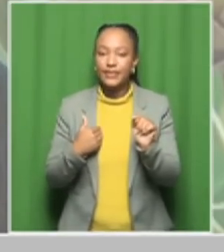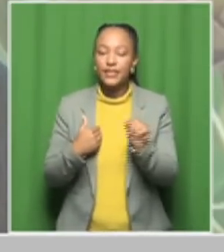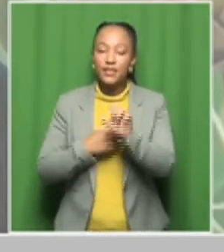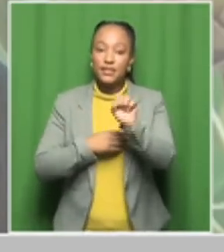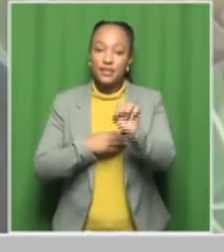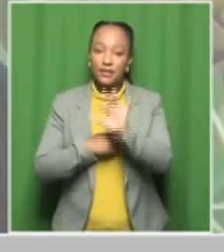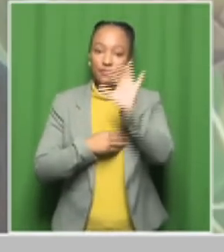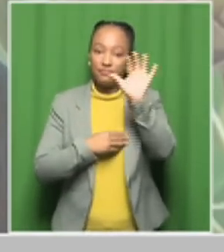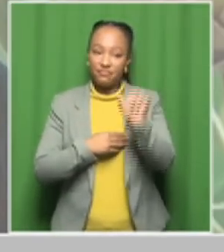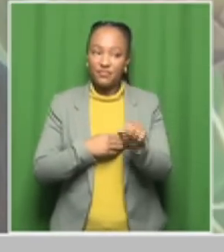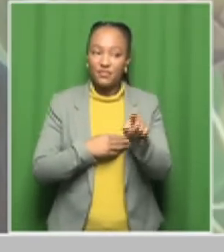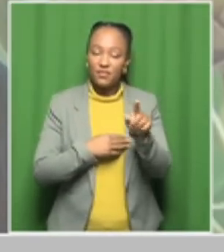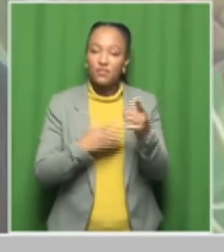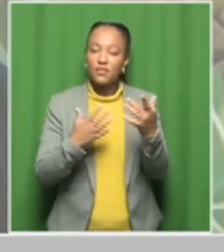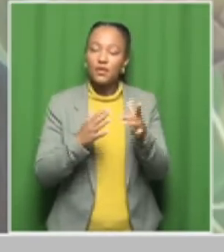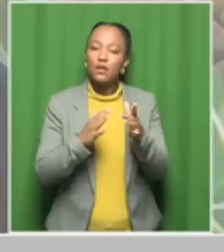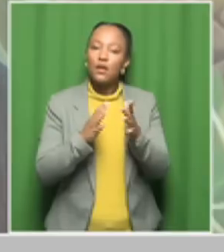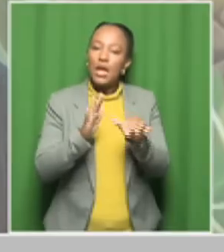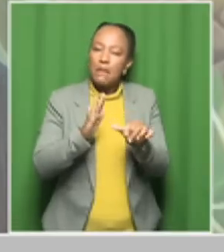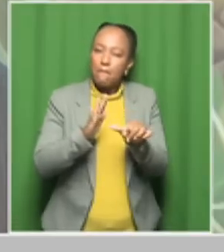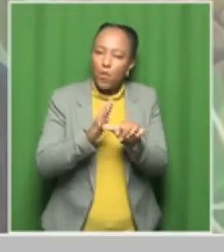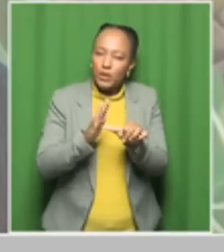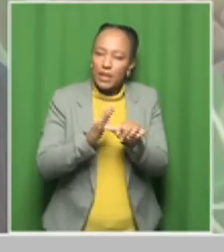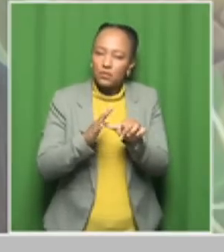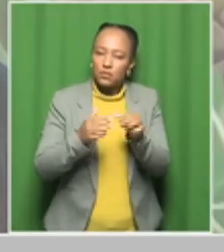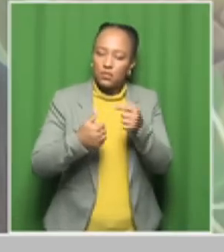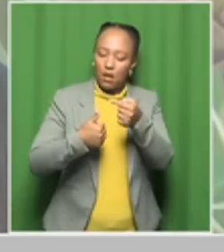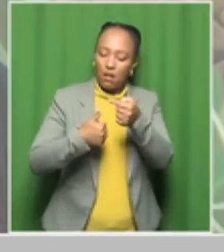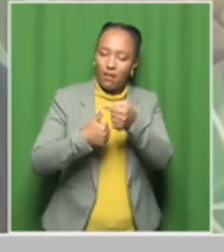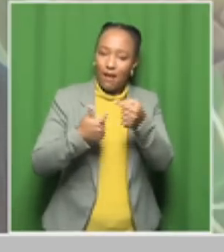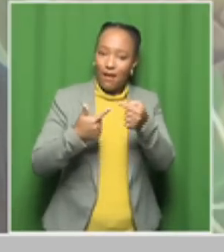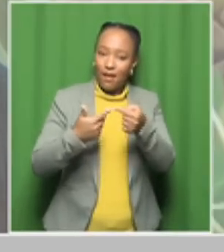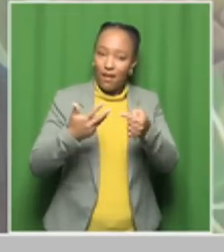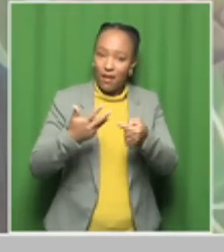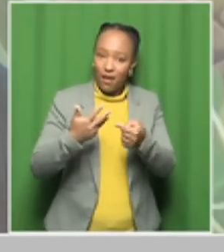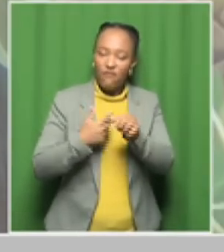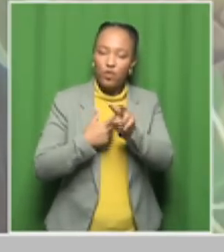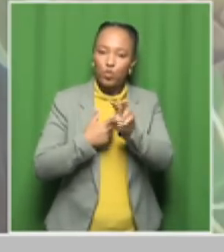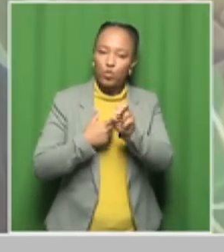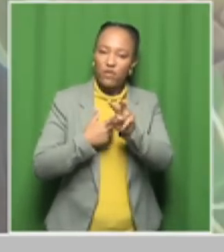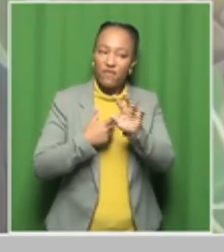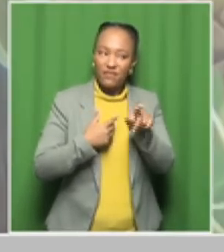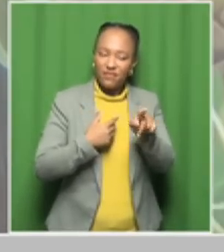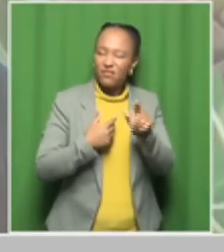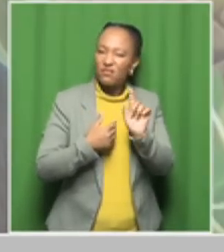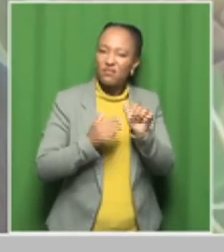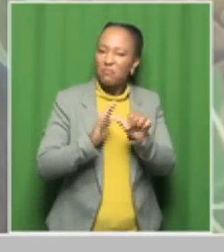Africa's priorities as the G20 president for 2025.